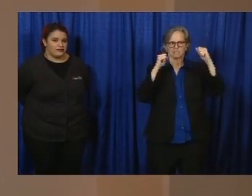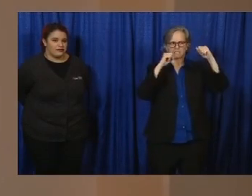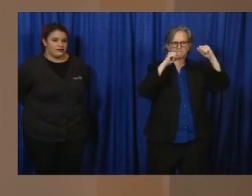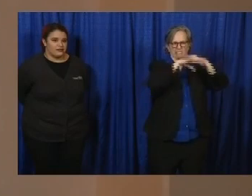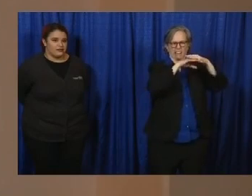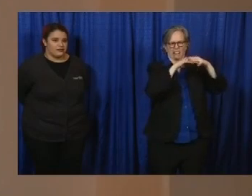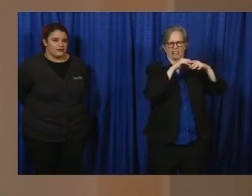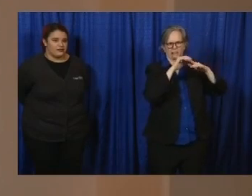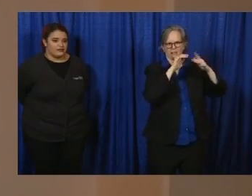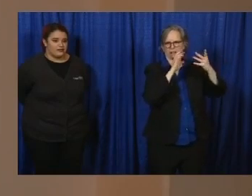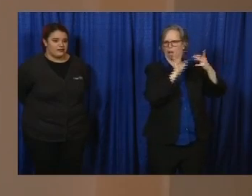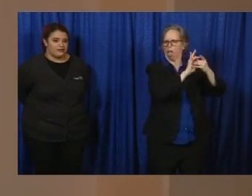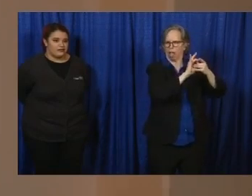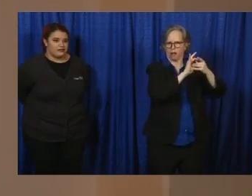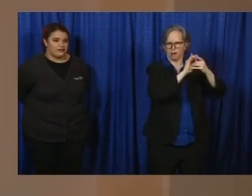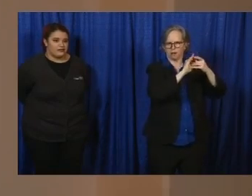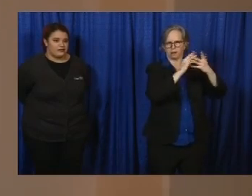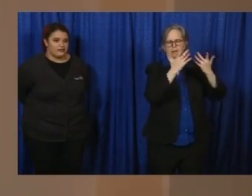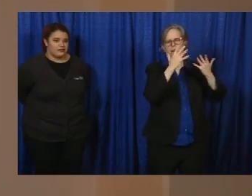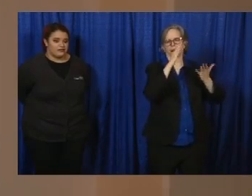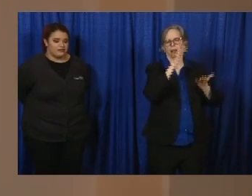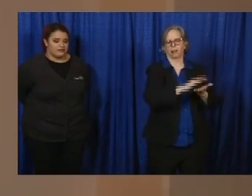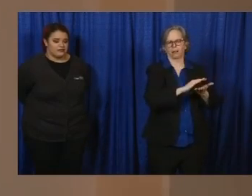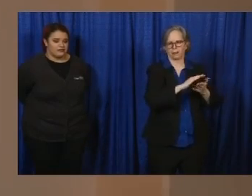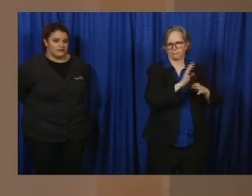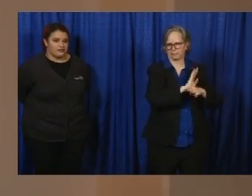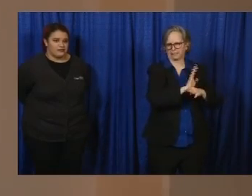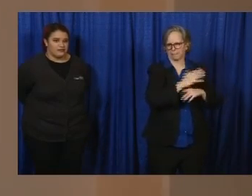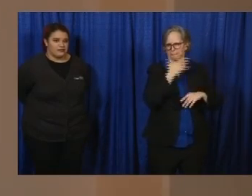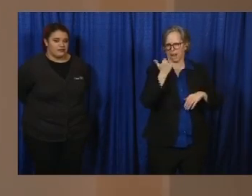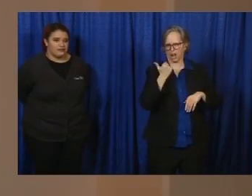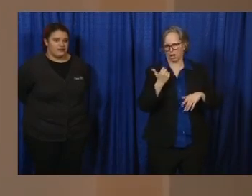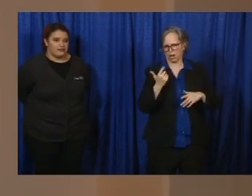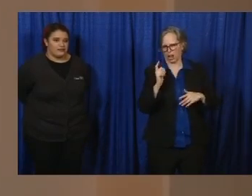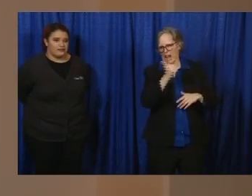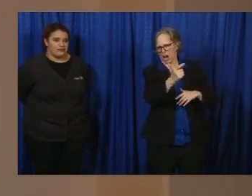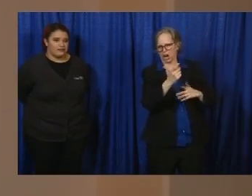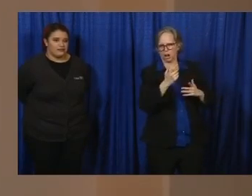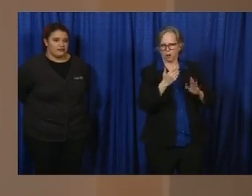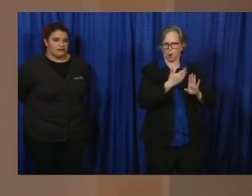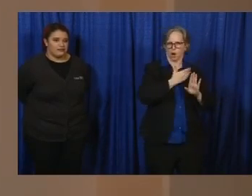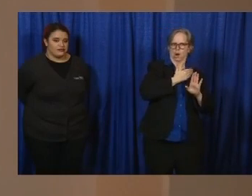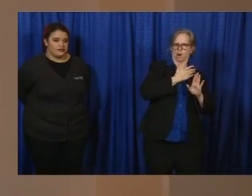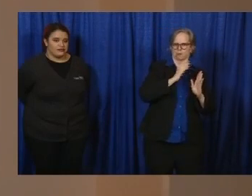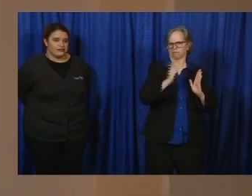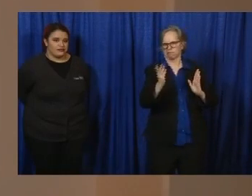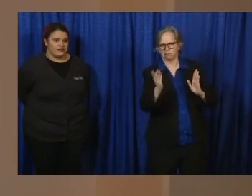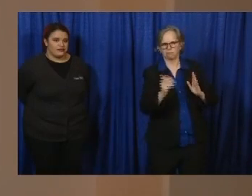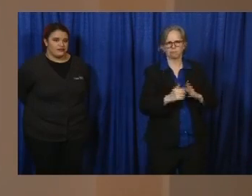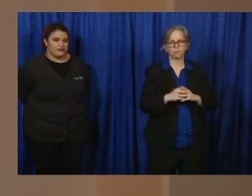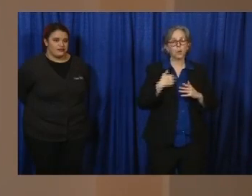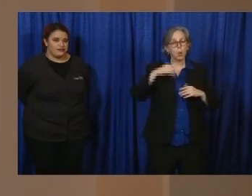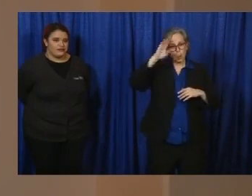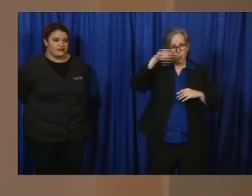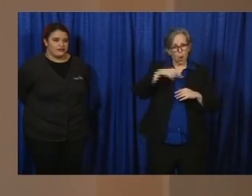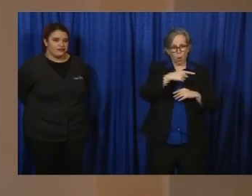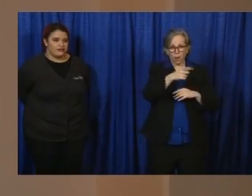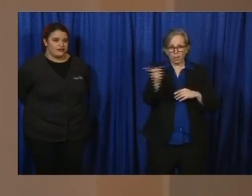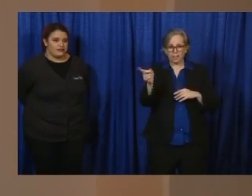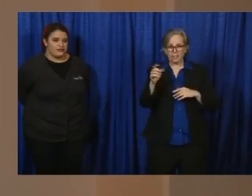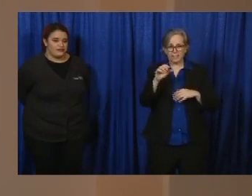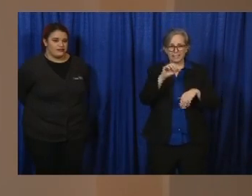best get in. We also know that there are going to be new groups of people, 1099 and independently